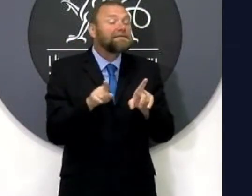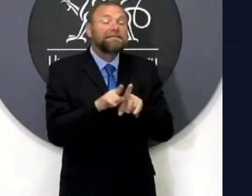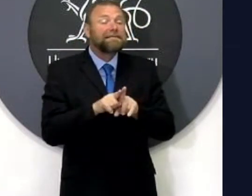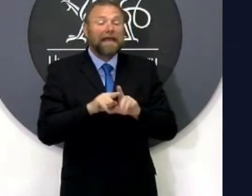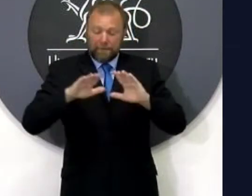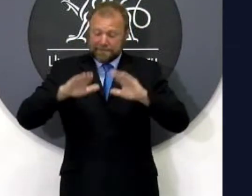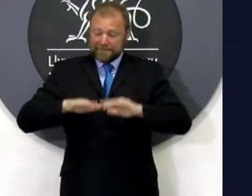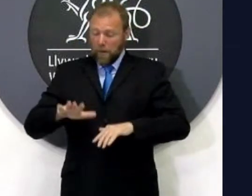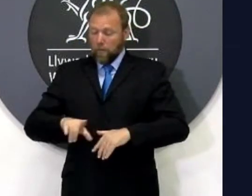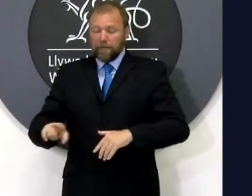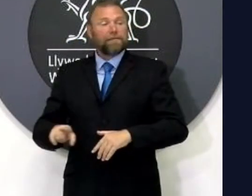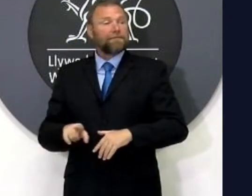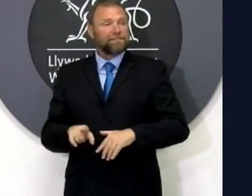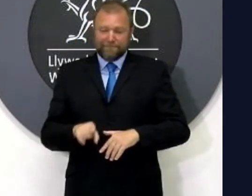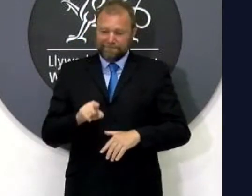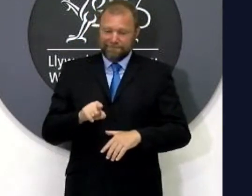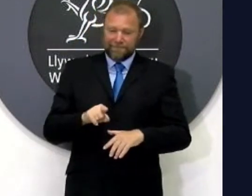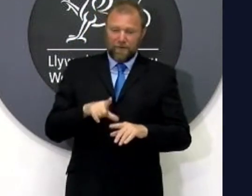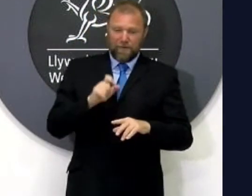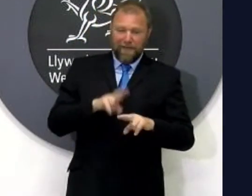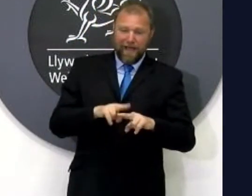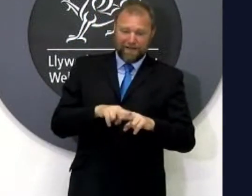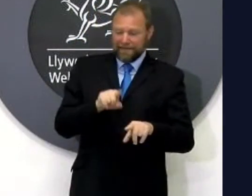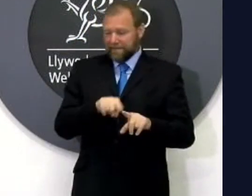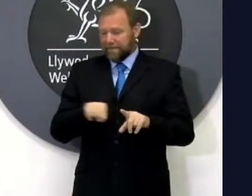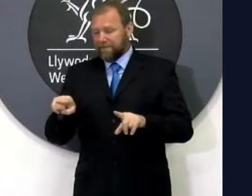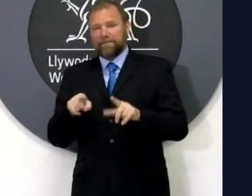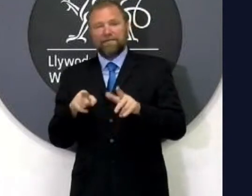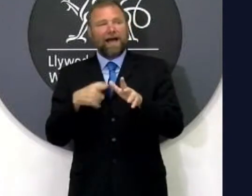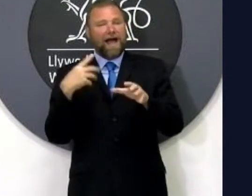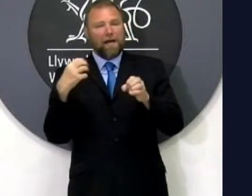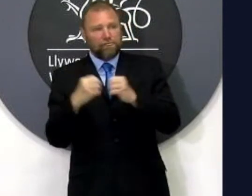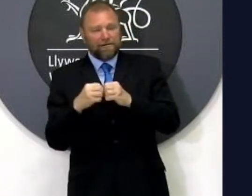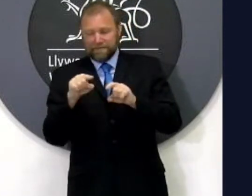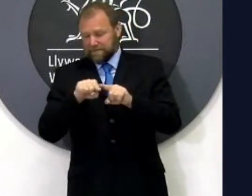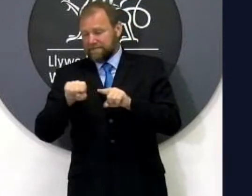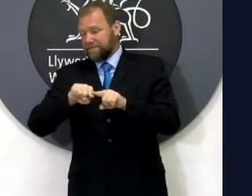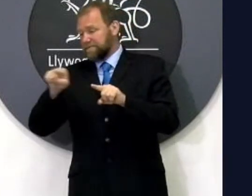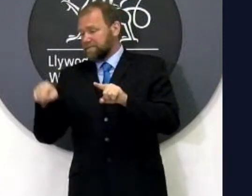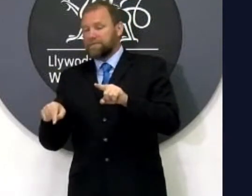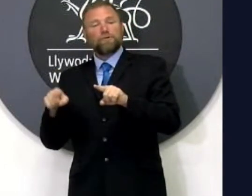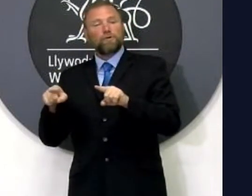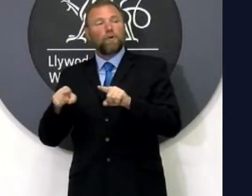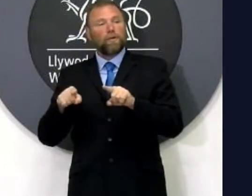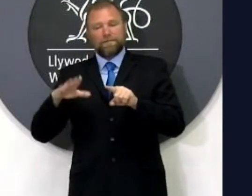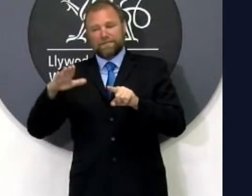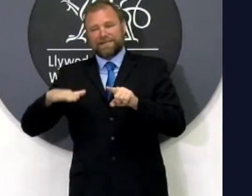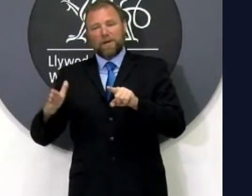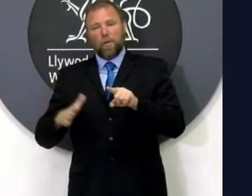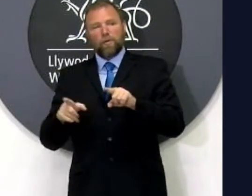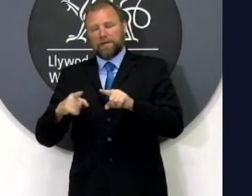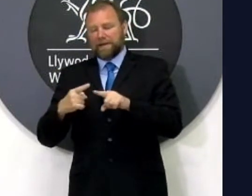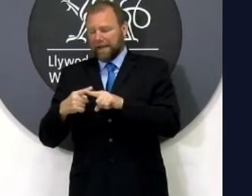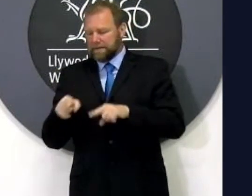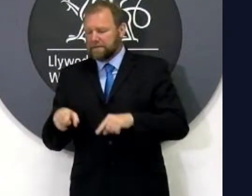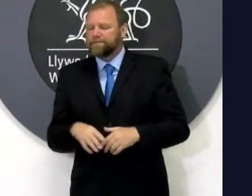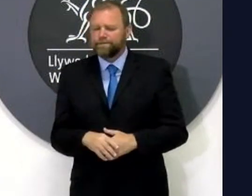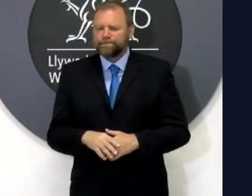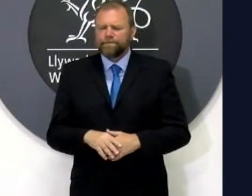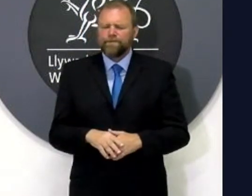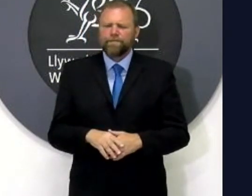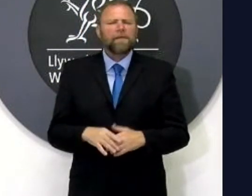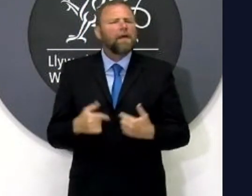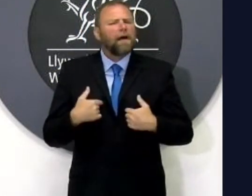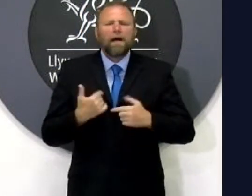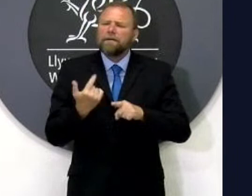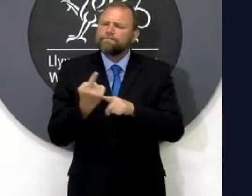the southwest of England into the AB Health Board. And so, of course, it is a concern, and we're watching very closely. I talk regularly with my